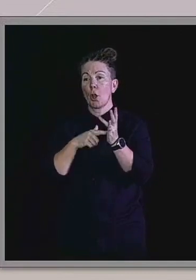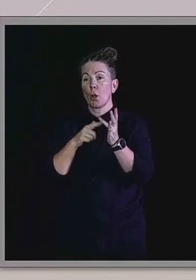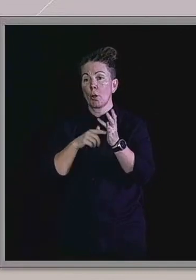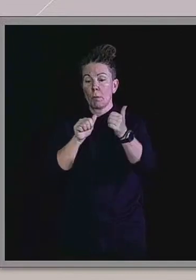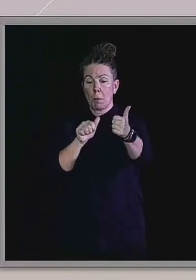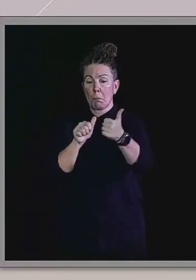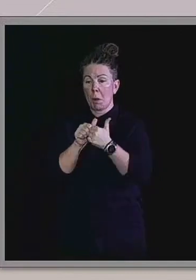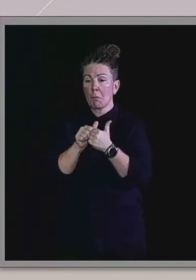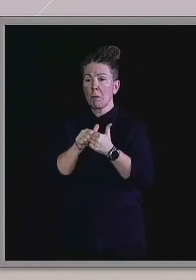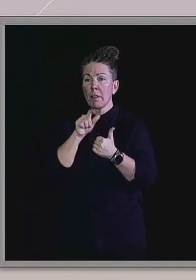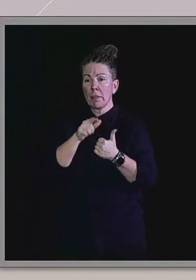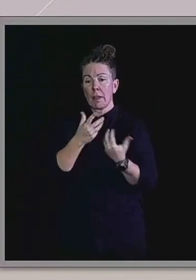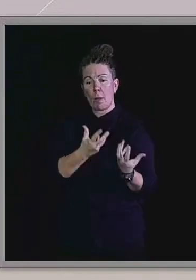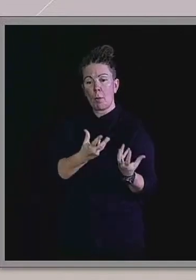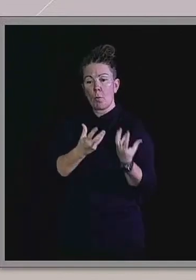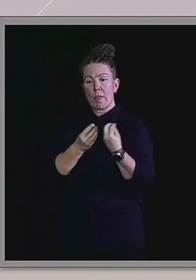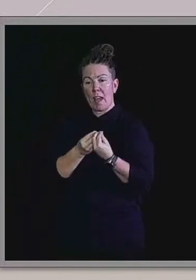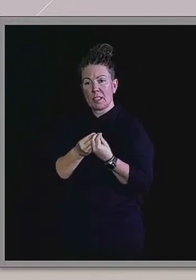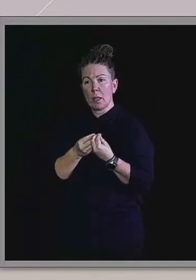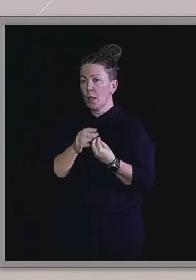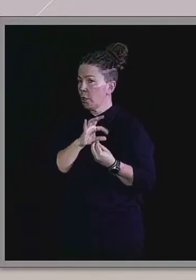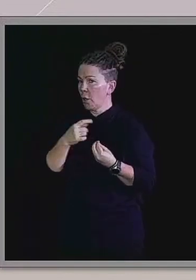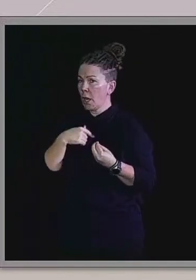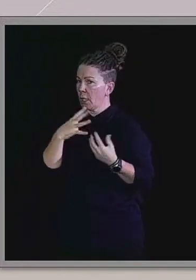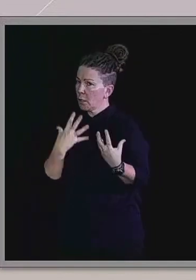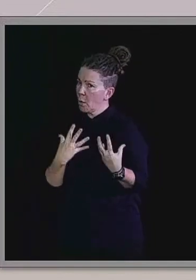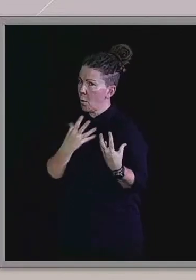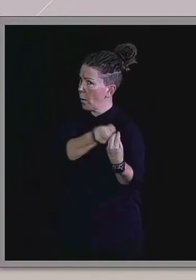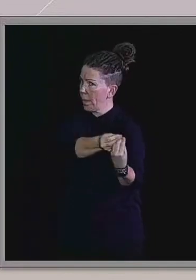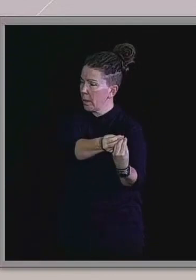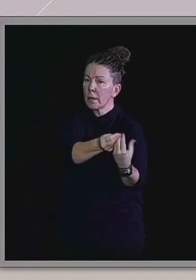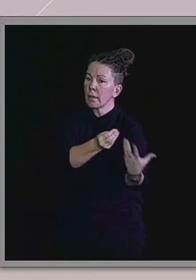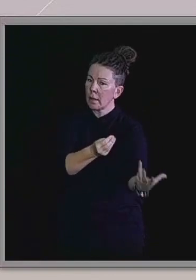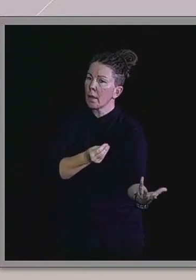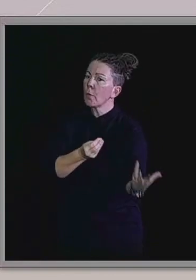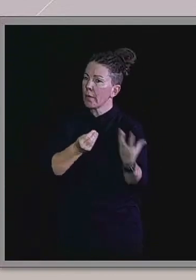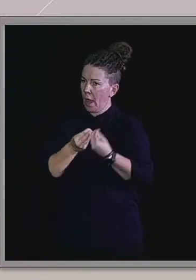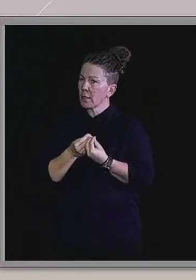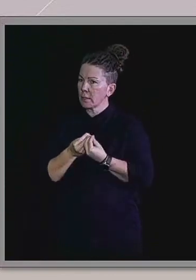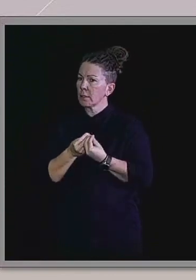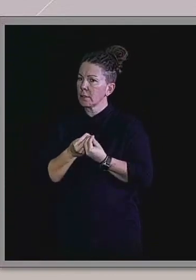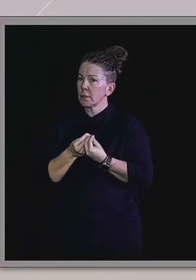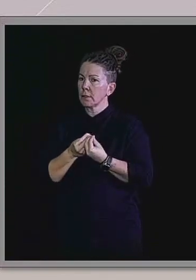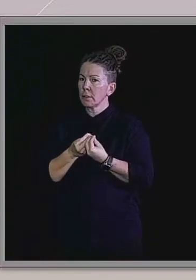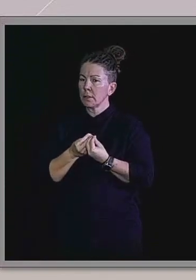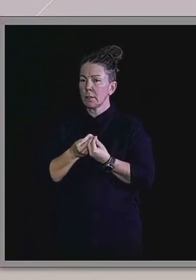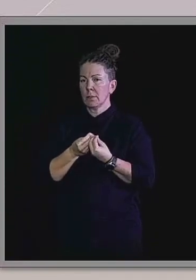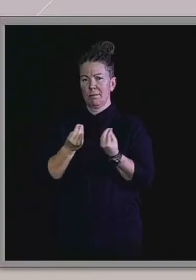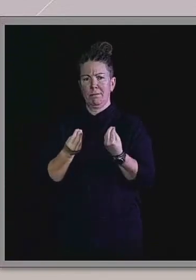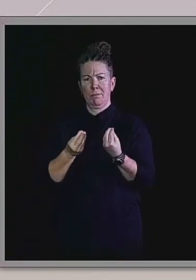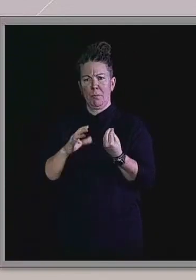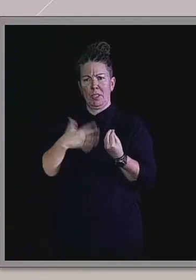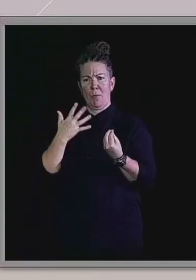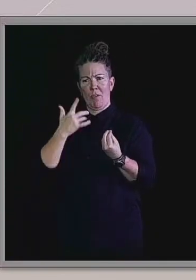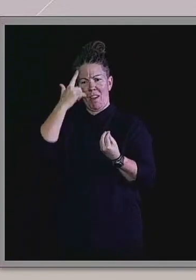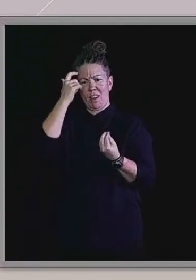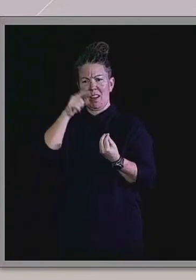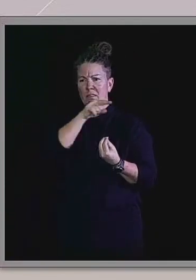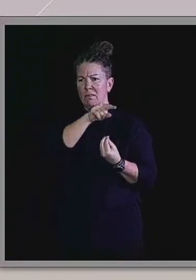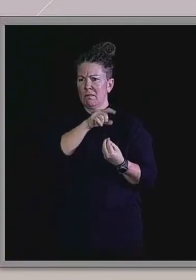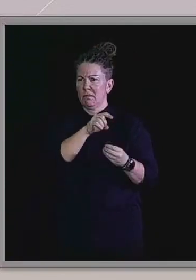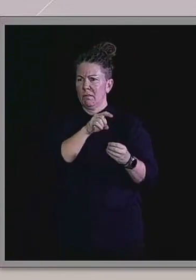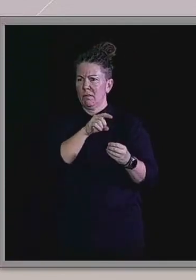of investing in the 3C model, rather than us investing in some idea or ideology that industry have in terms of